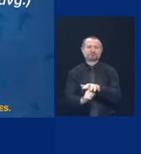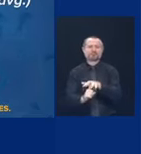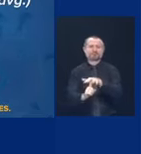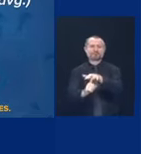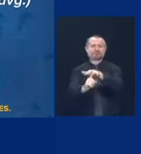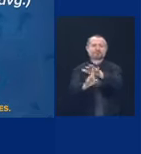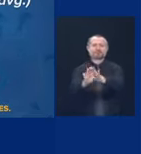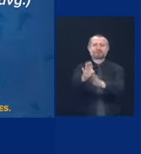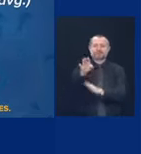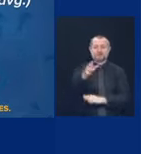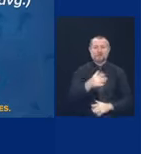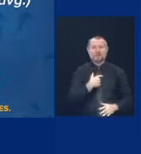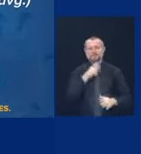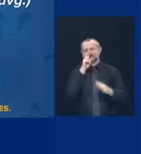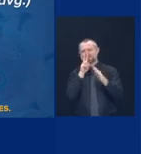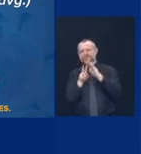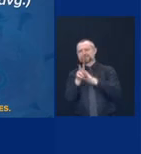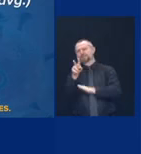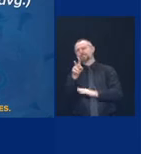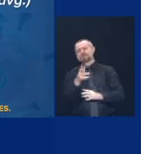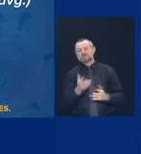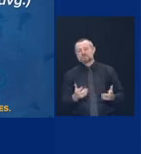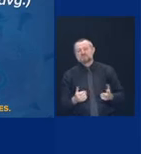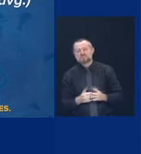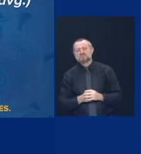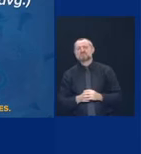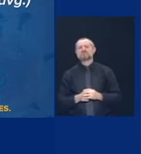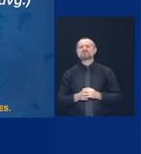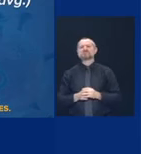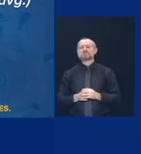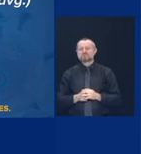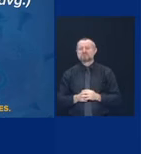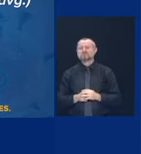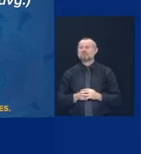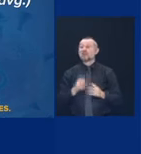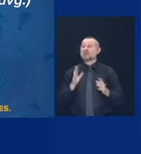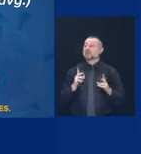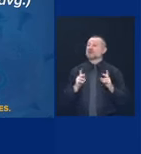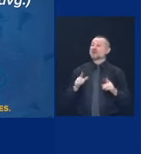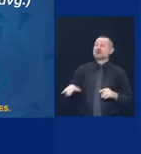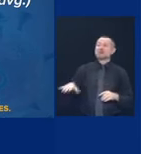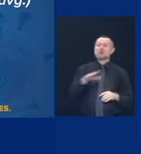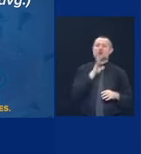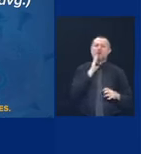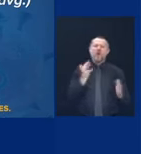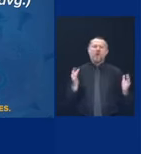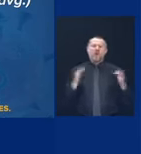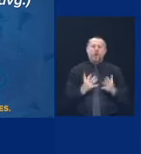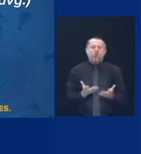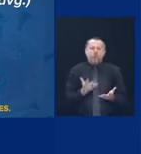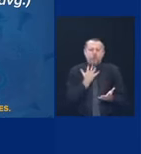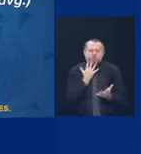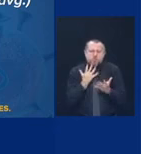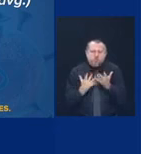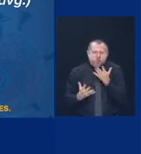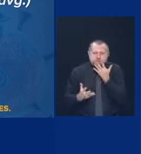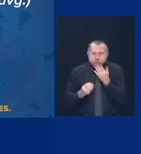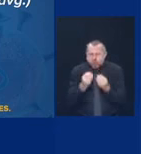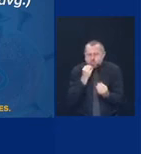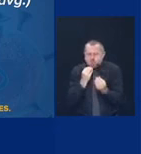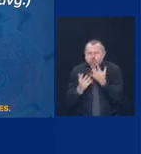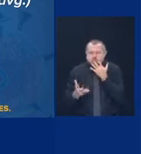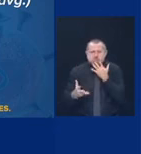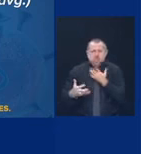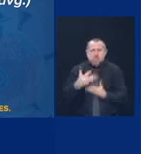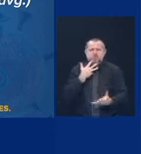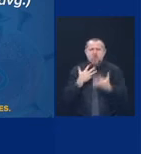expect? We expect people will eat more than usual and on average will put on 5